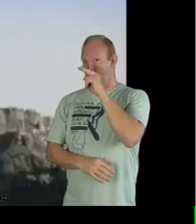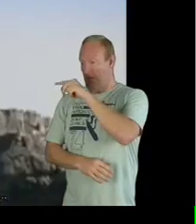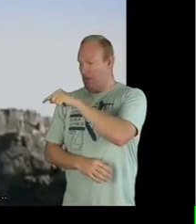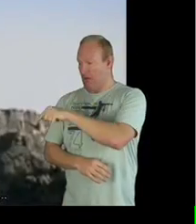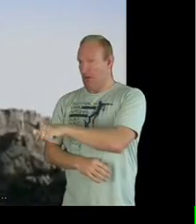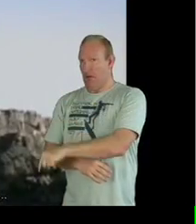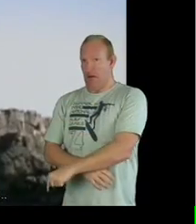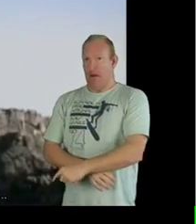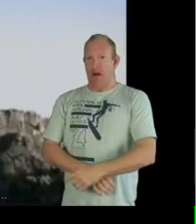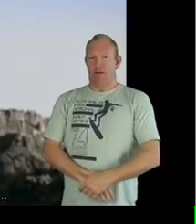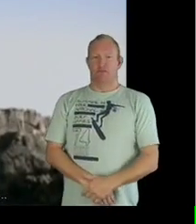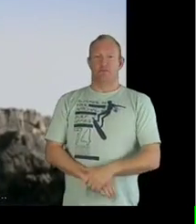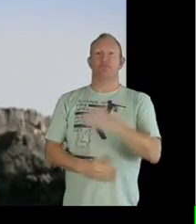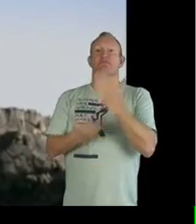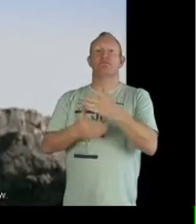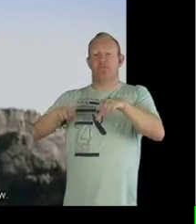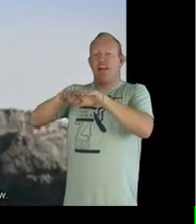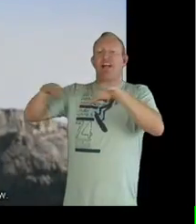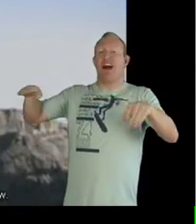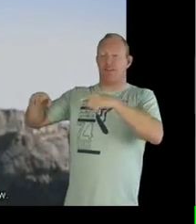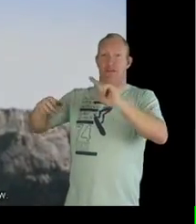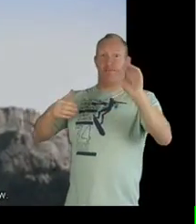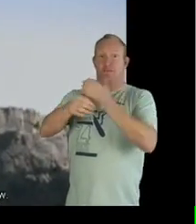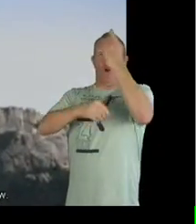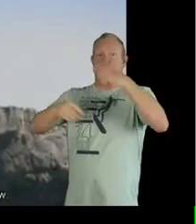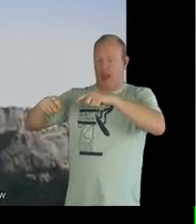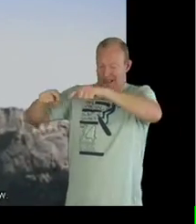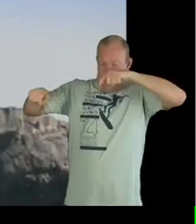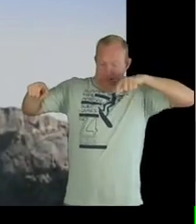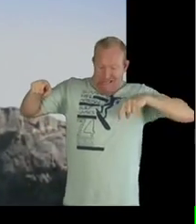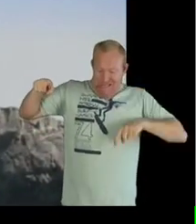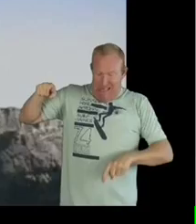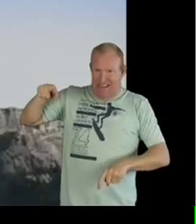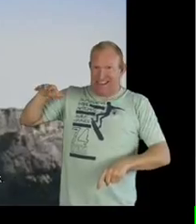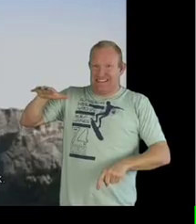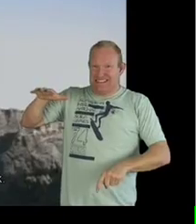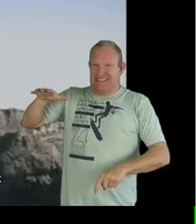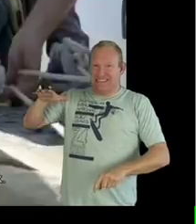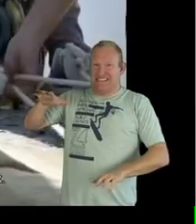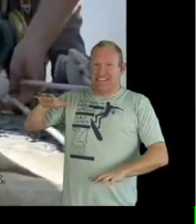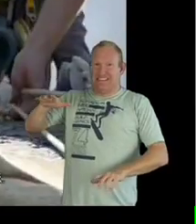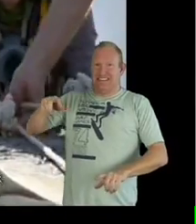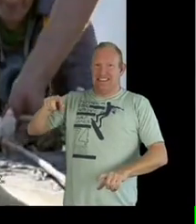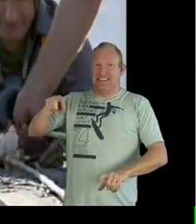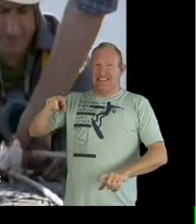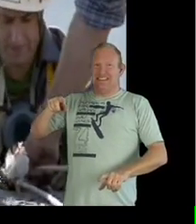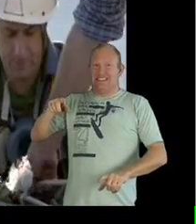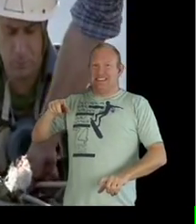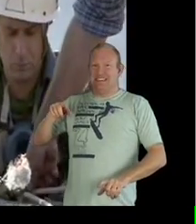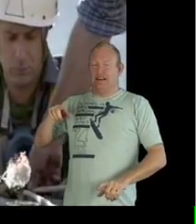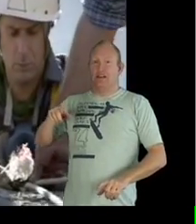And then the ledges. So this is my one now. Sit back, sit back.